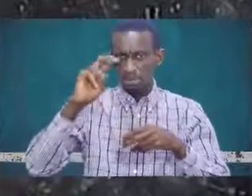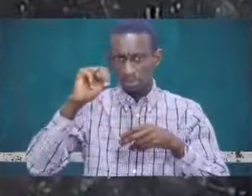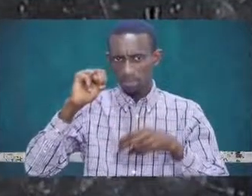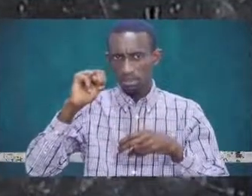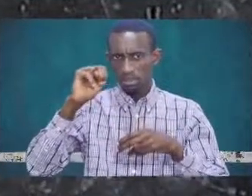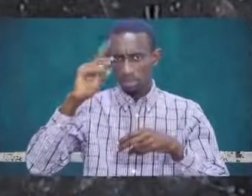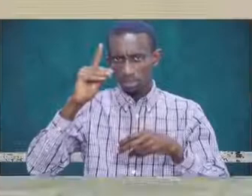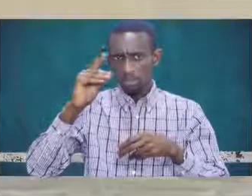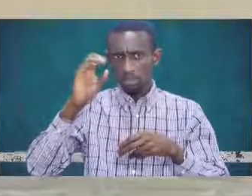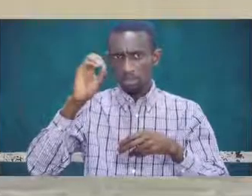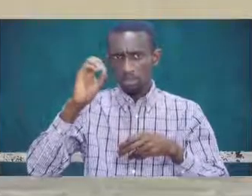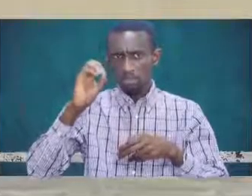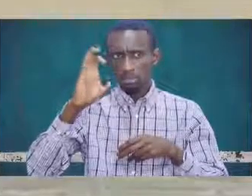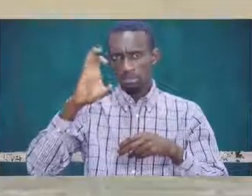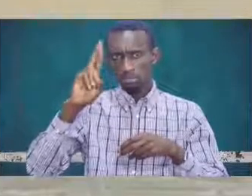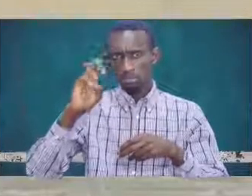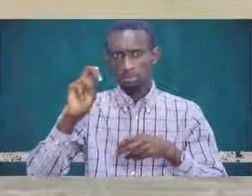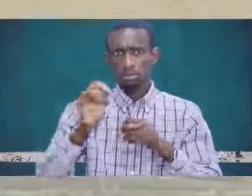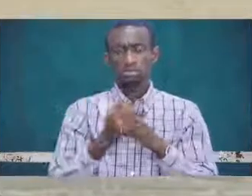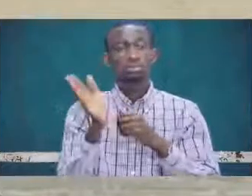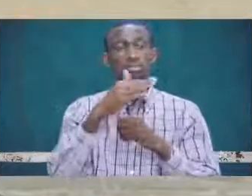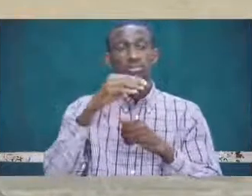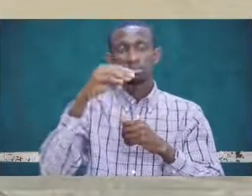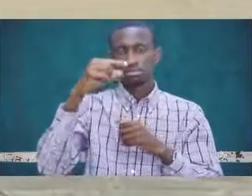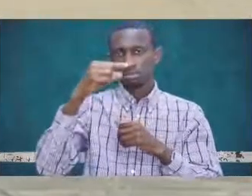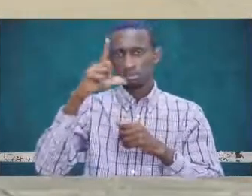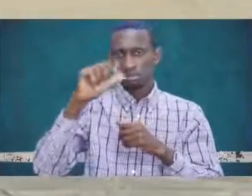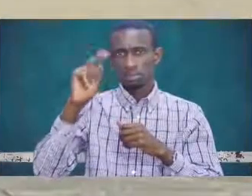gland, I say most of the endocrine